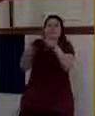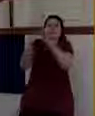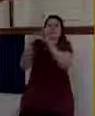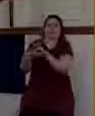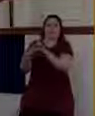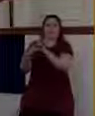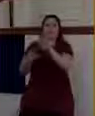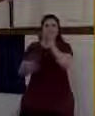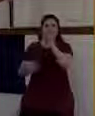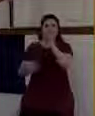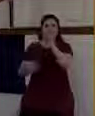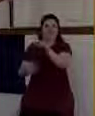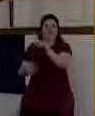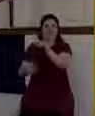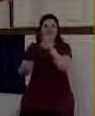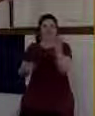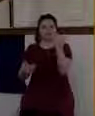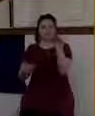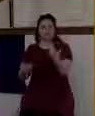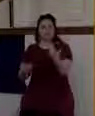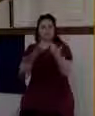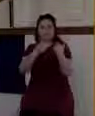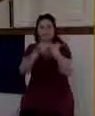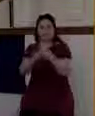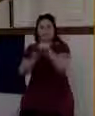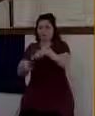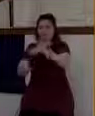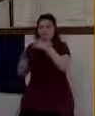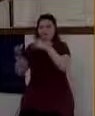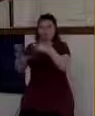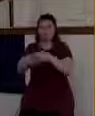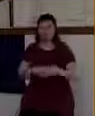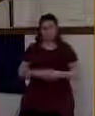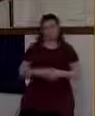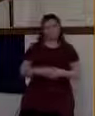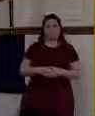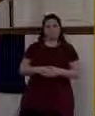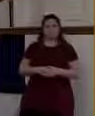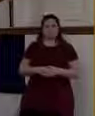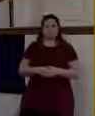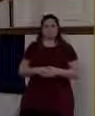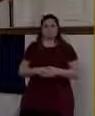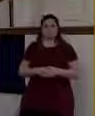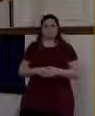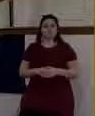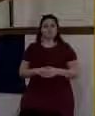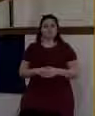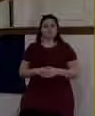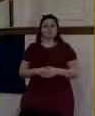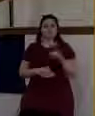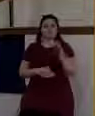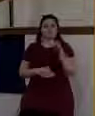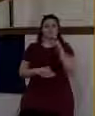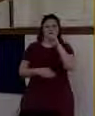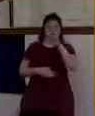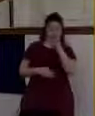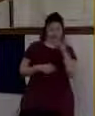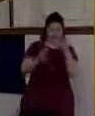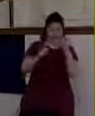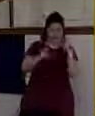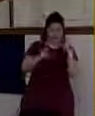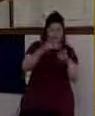new regime. And this old prophet also may have been offended by the younger prophet's refusal to stay and